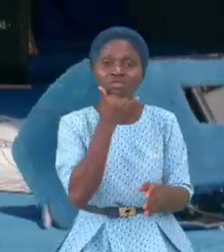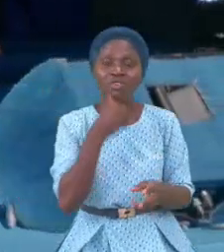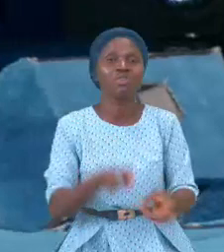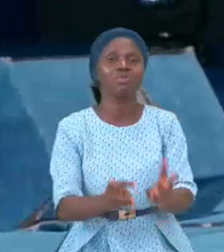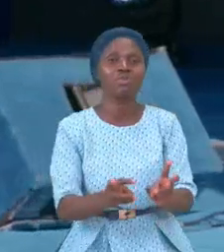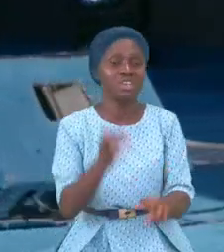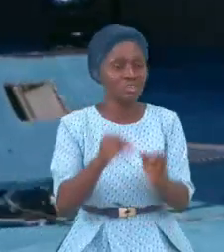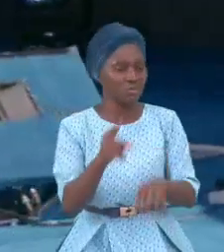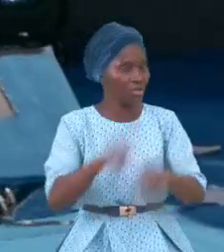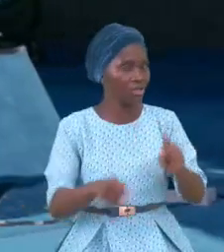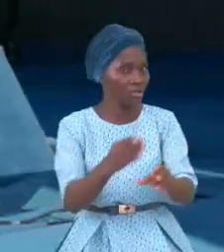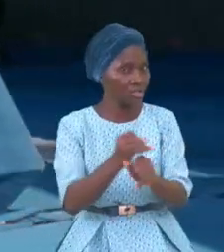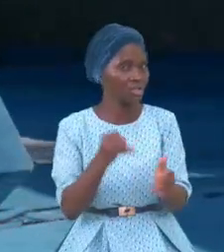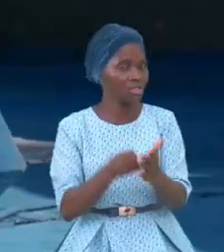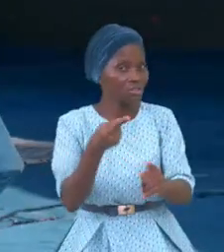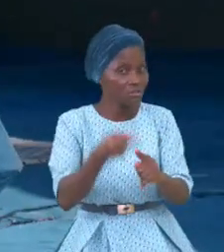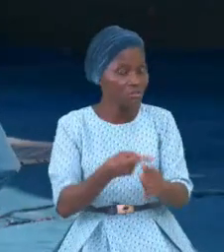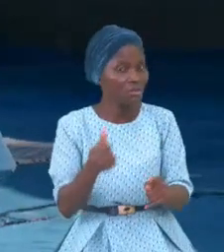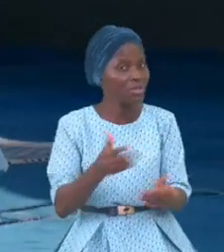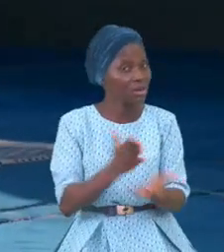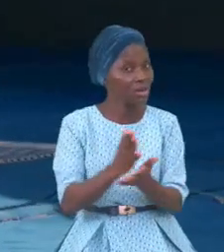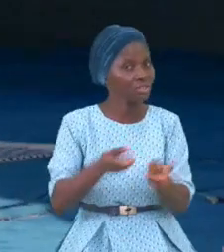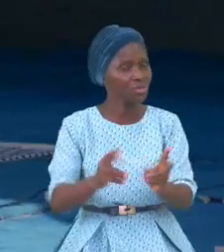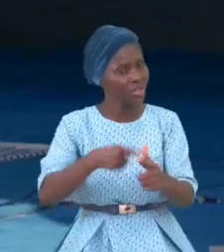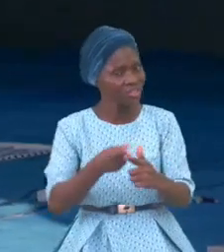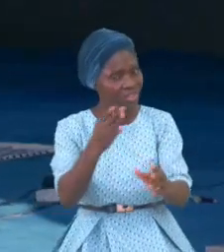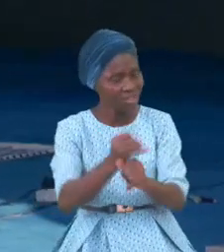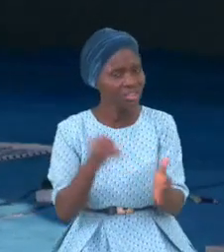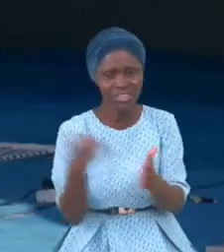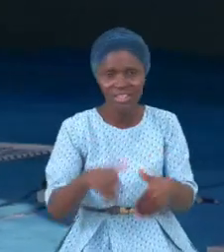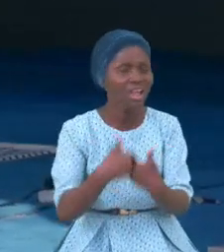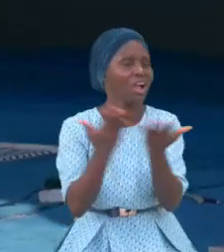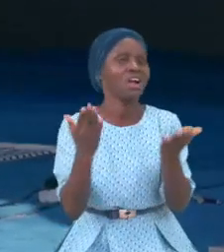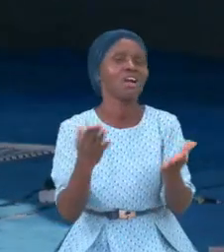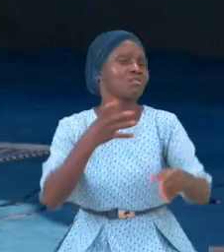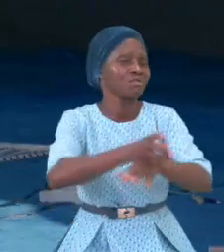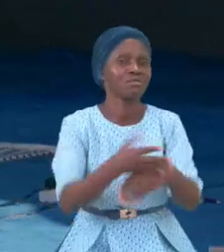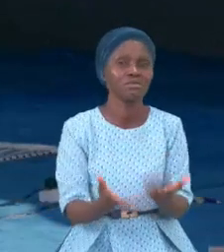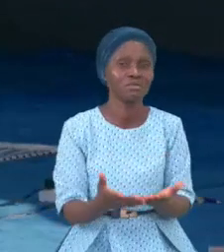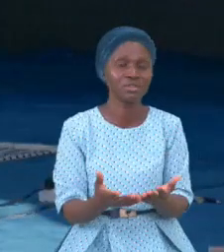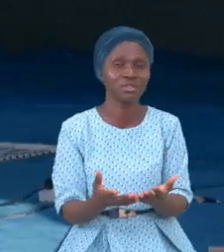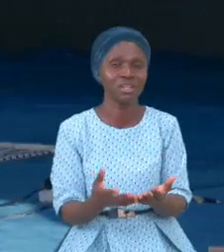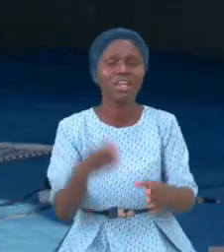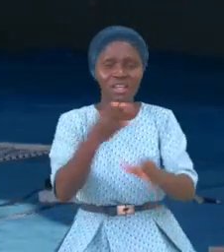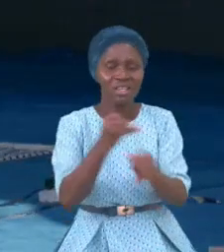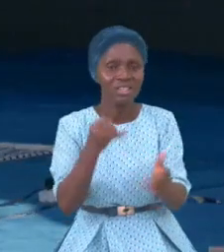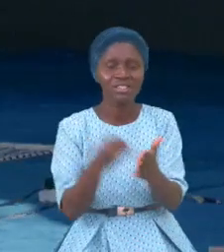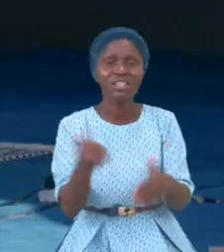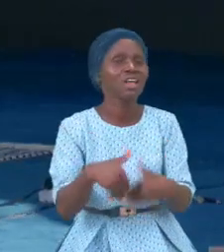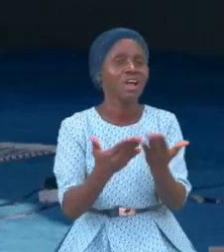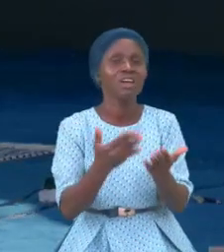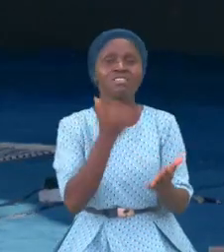a legitimate source, get it anyhow from an illicit source. It doesn't matter, because